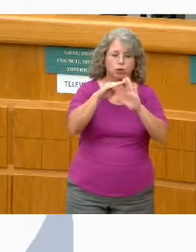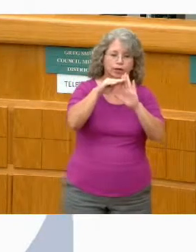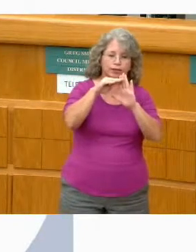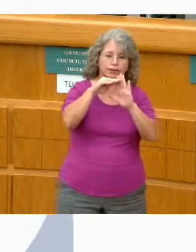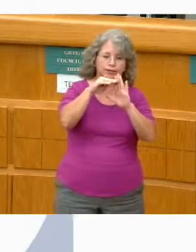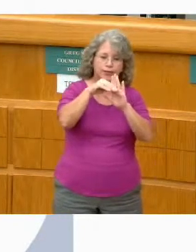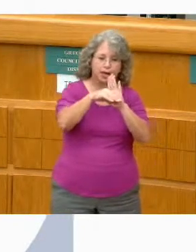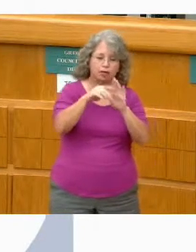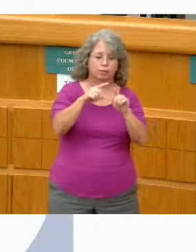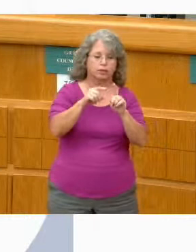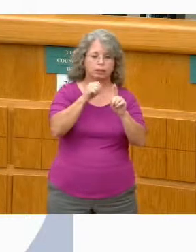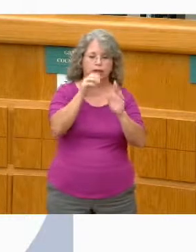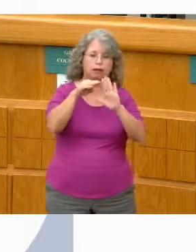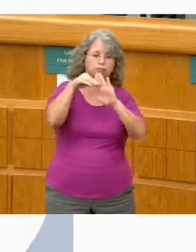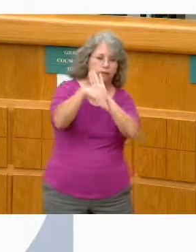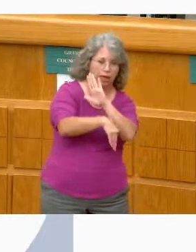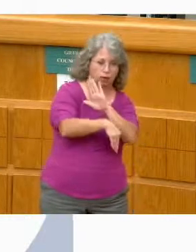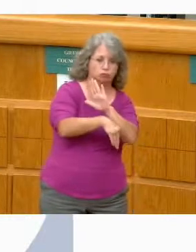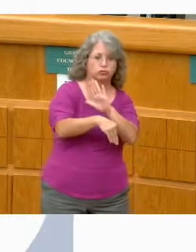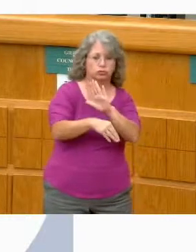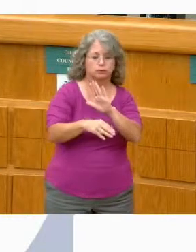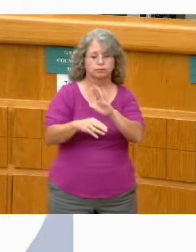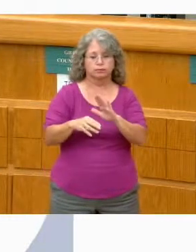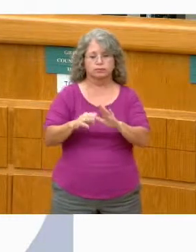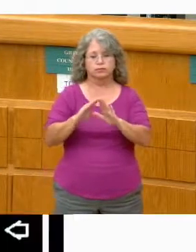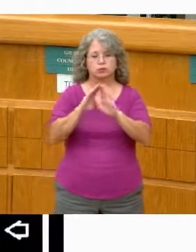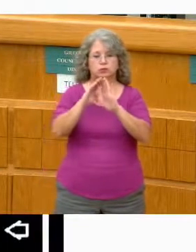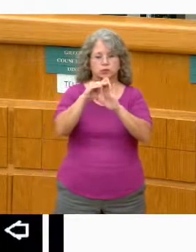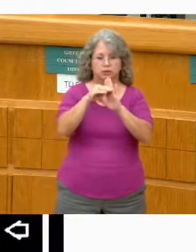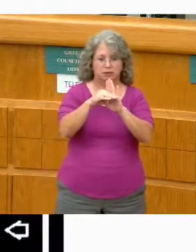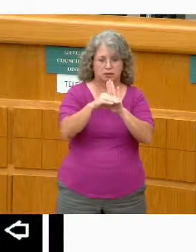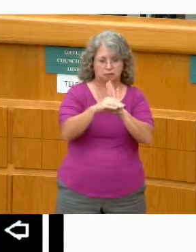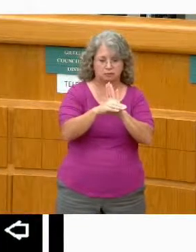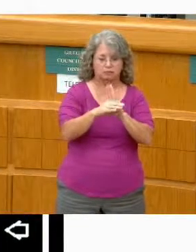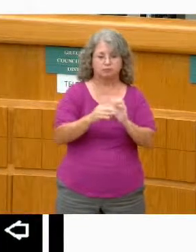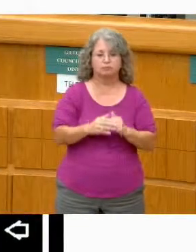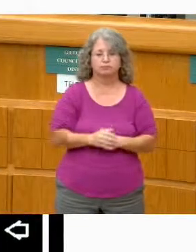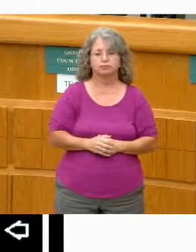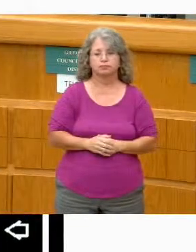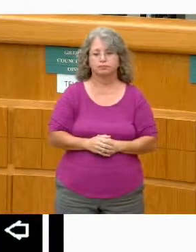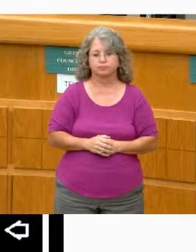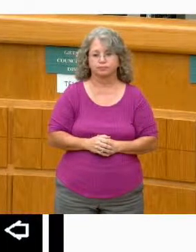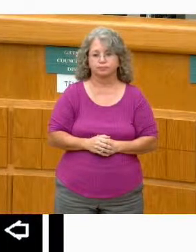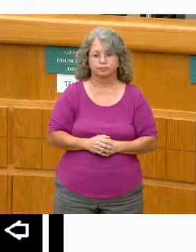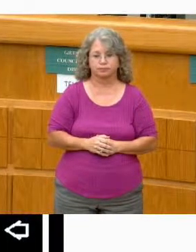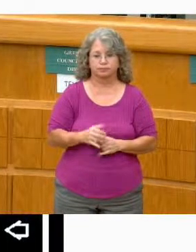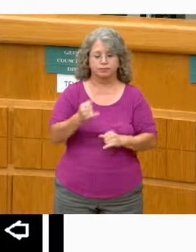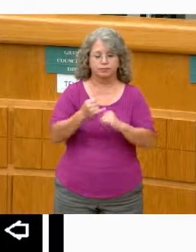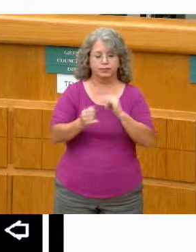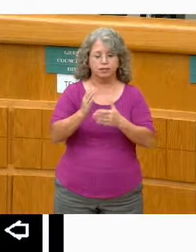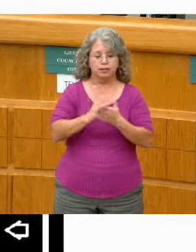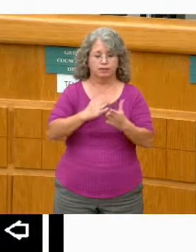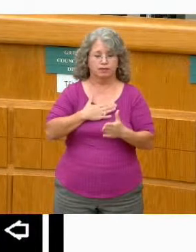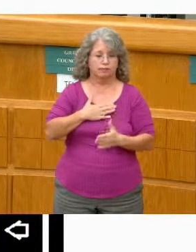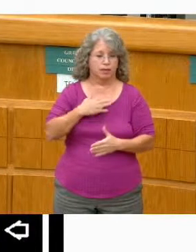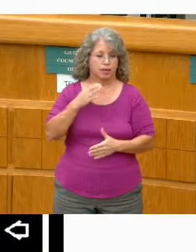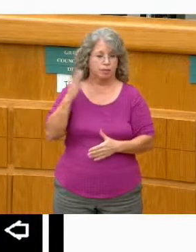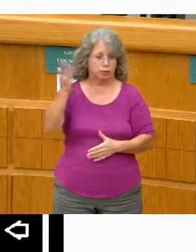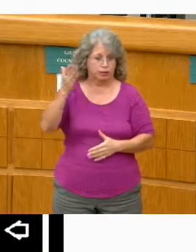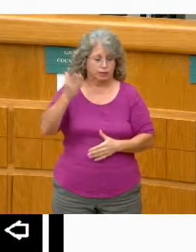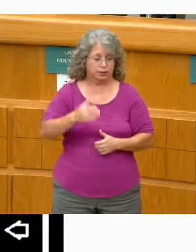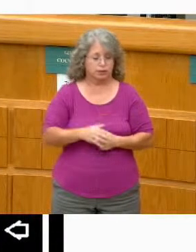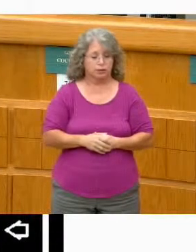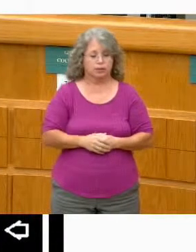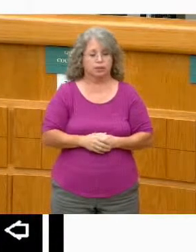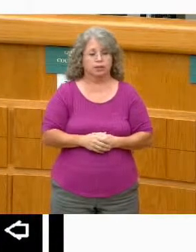this much, like what's indicated by those triangles right now. These triangles are going to move up. Okay, the last part